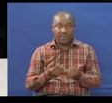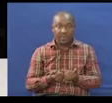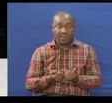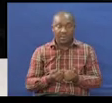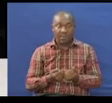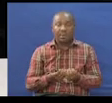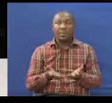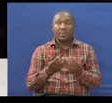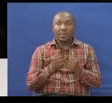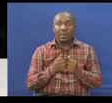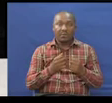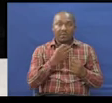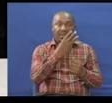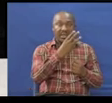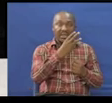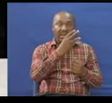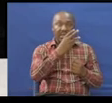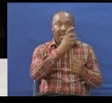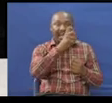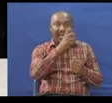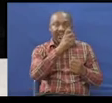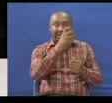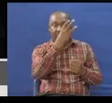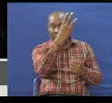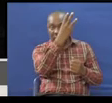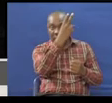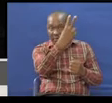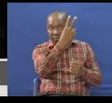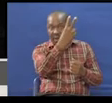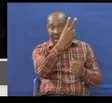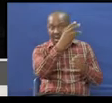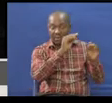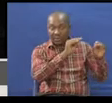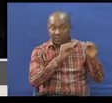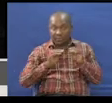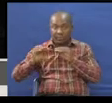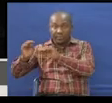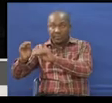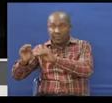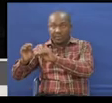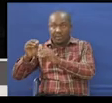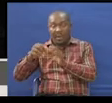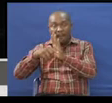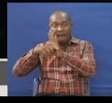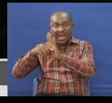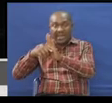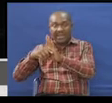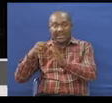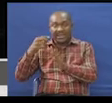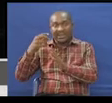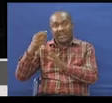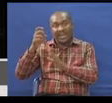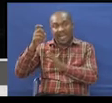will have 3x squared. If you take this x on the left-hand side, its sign will change. That is minus x is equal to